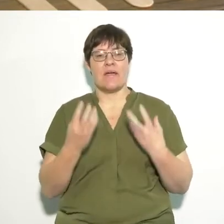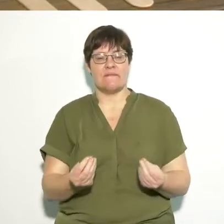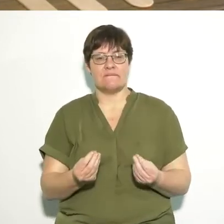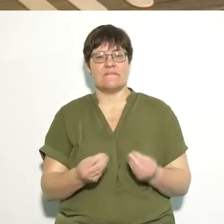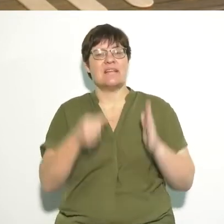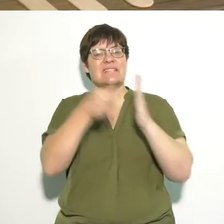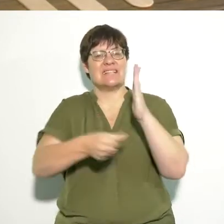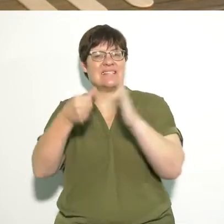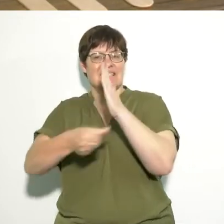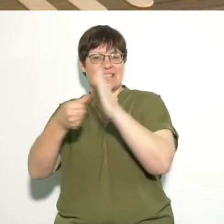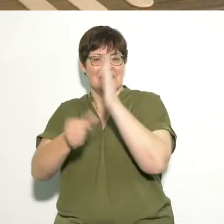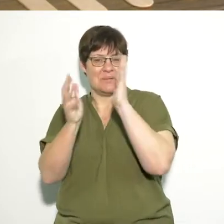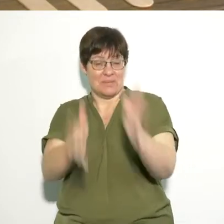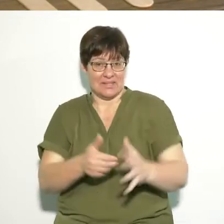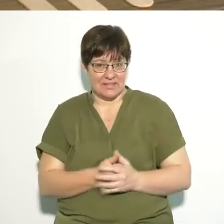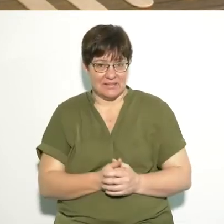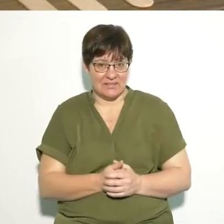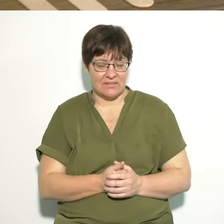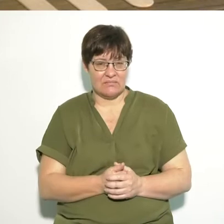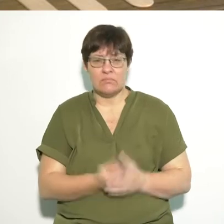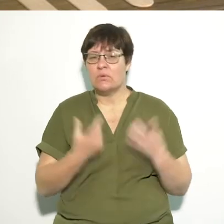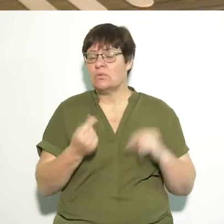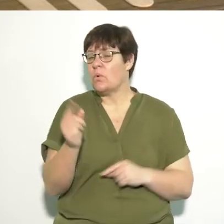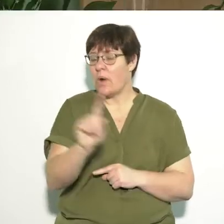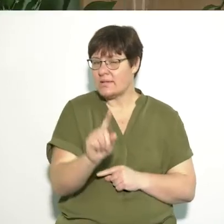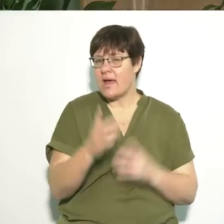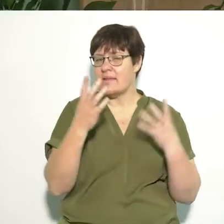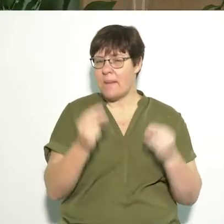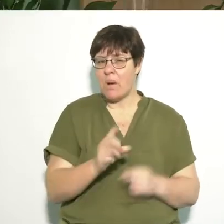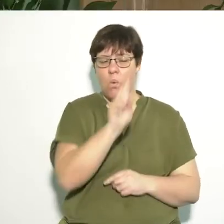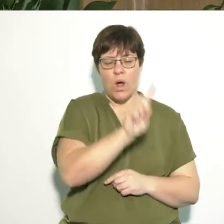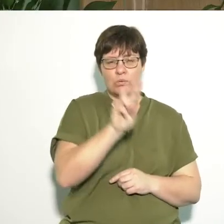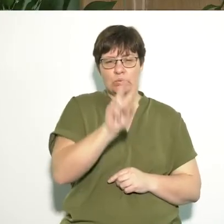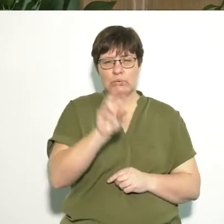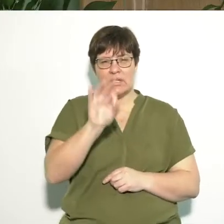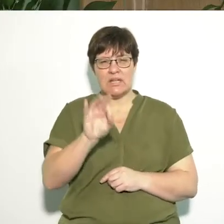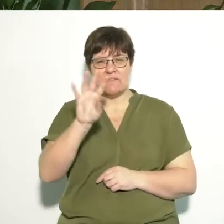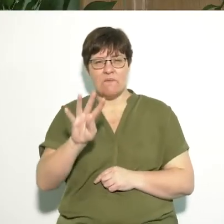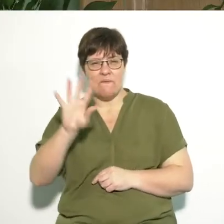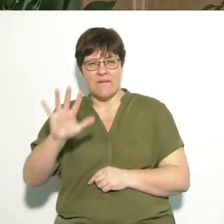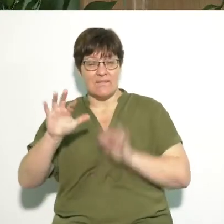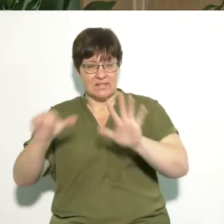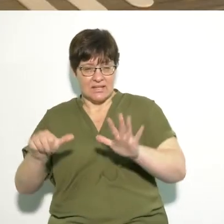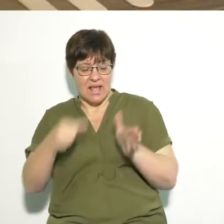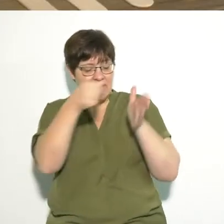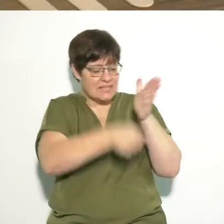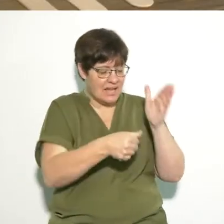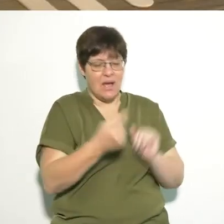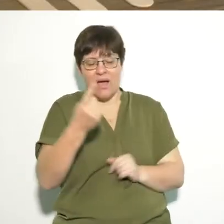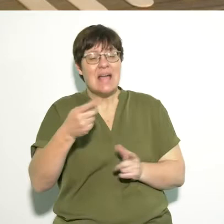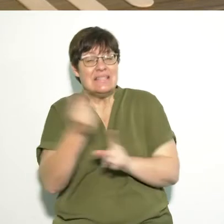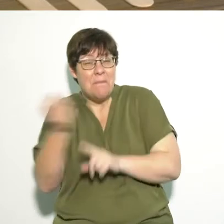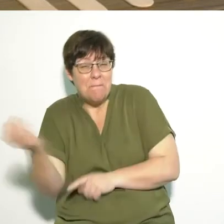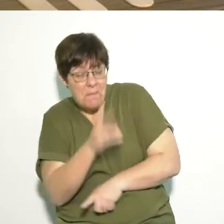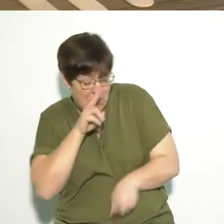just stickers on top of it. What I've done is I've taken the numbers 1 to 6 and I've used these sticky labels to put